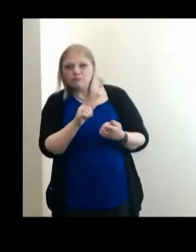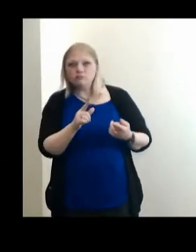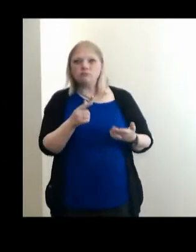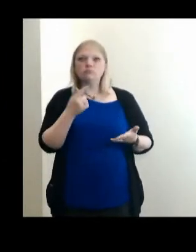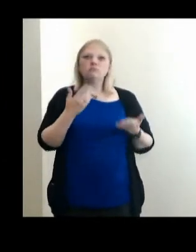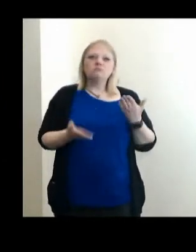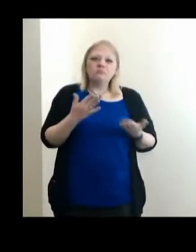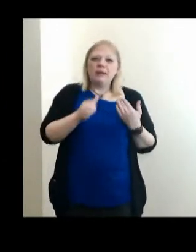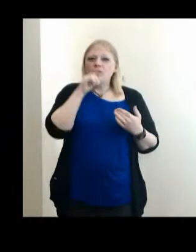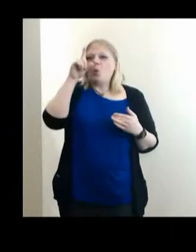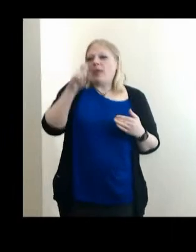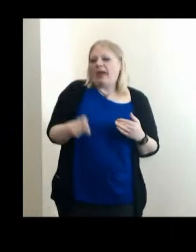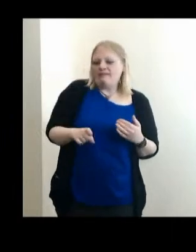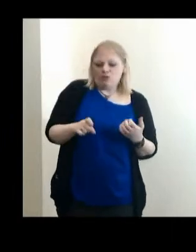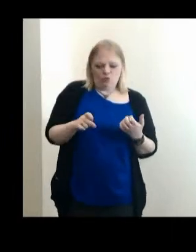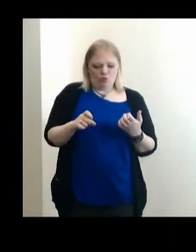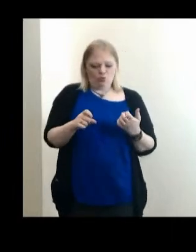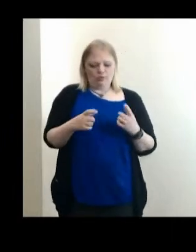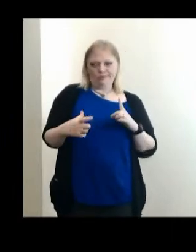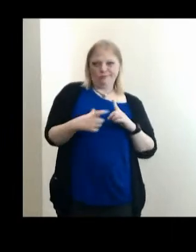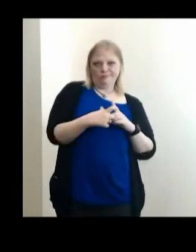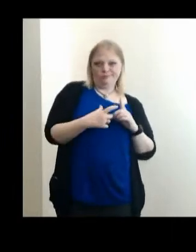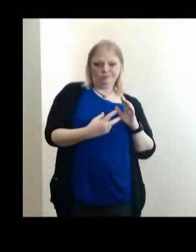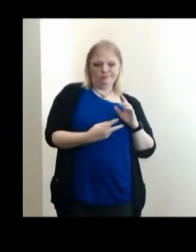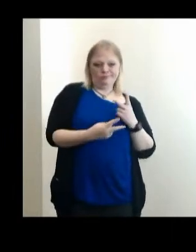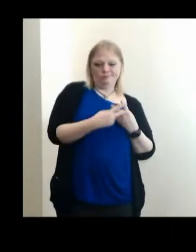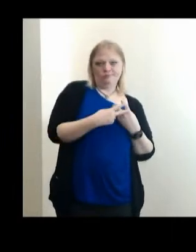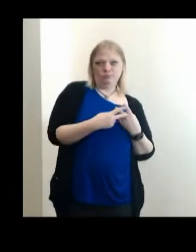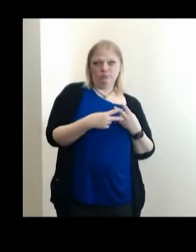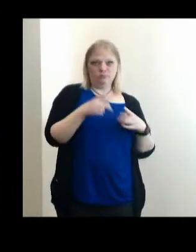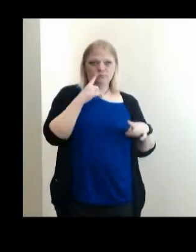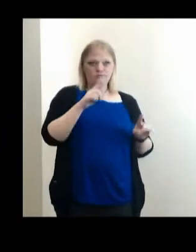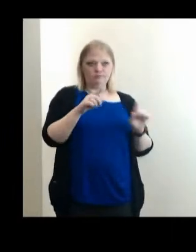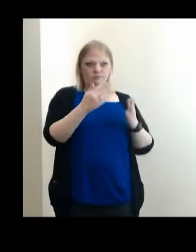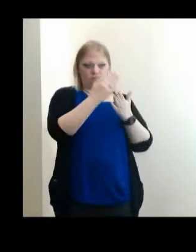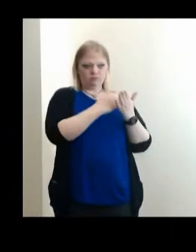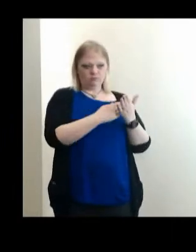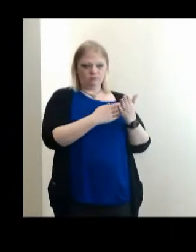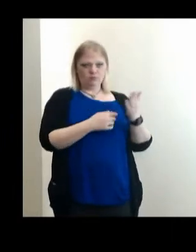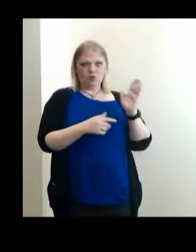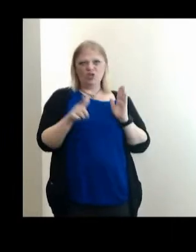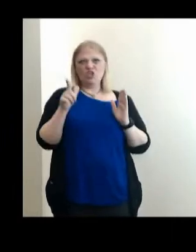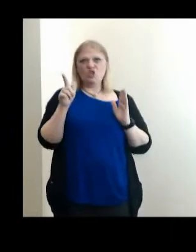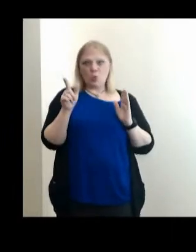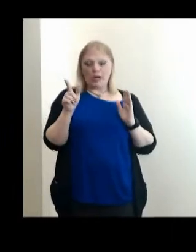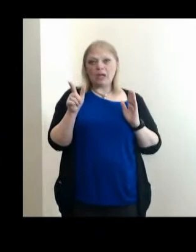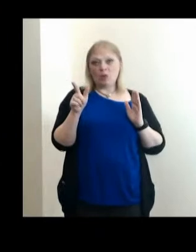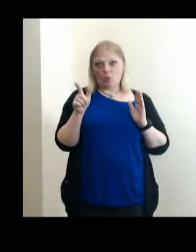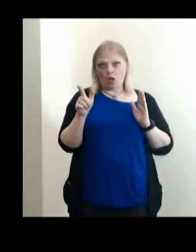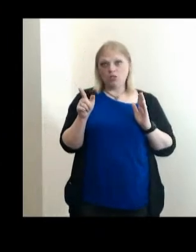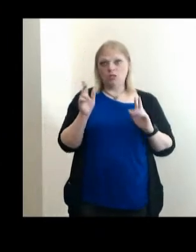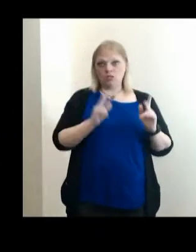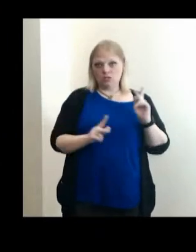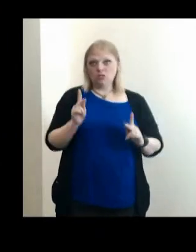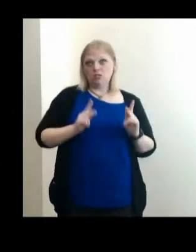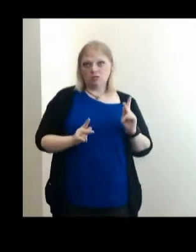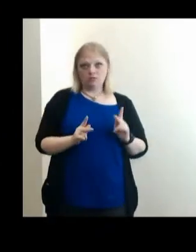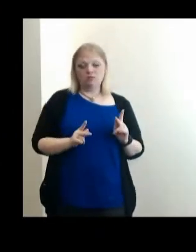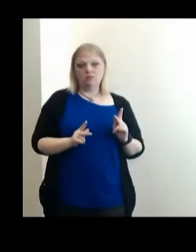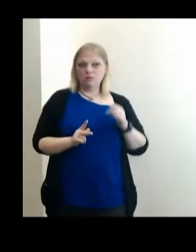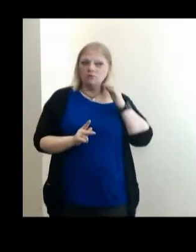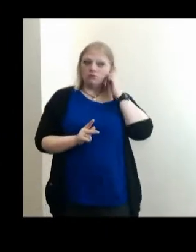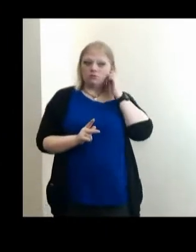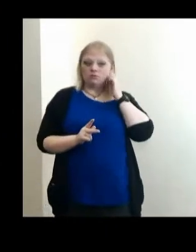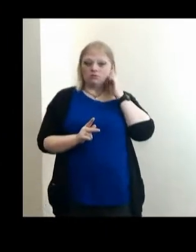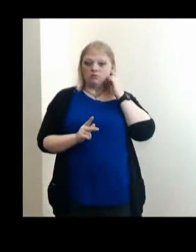probably don't need to be quarantined. We got finally a list back that identified, I think, the 21 individuals who